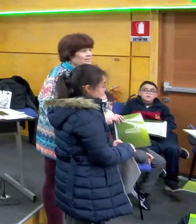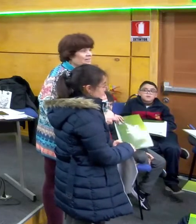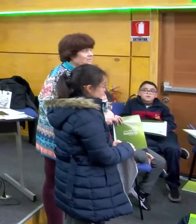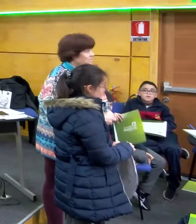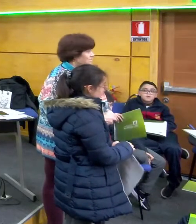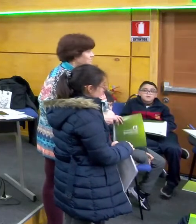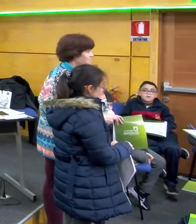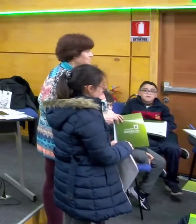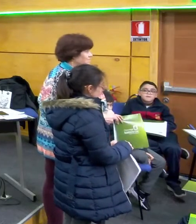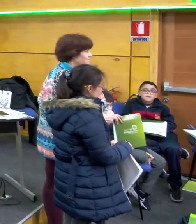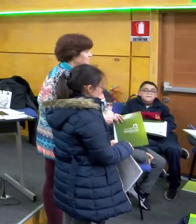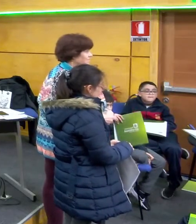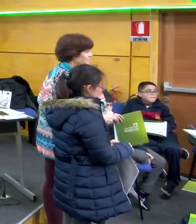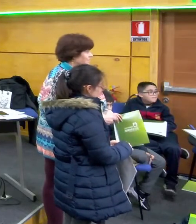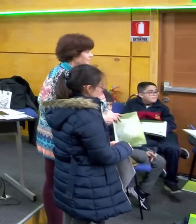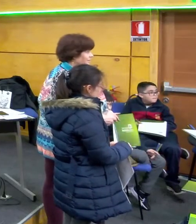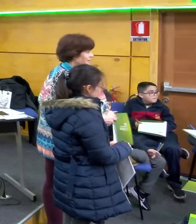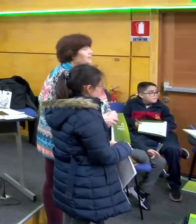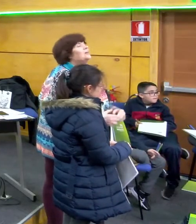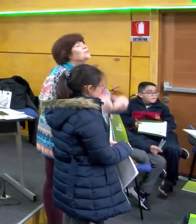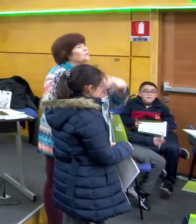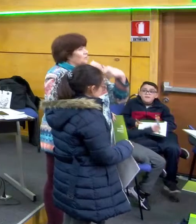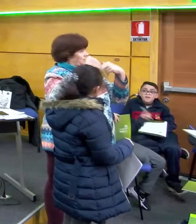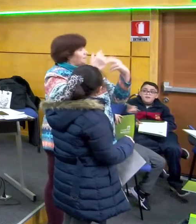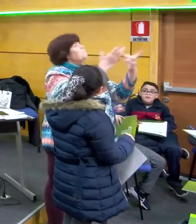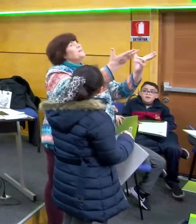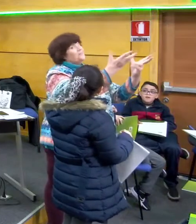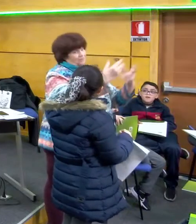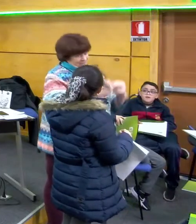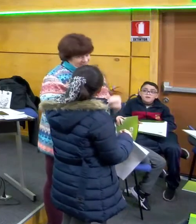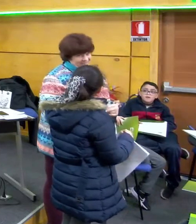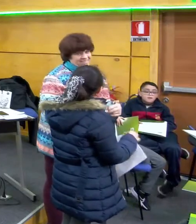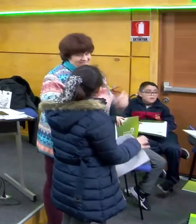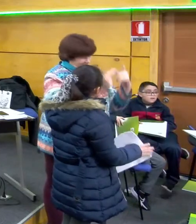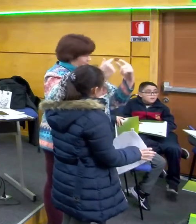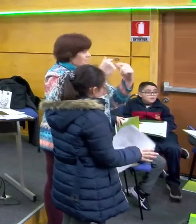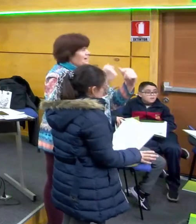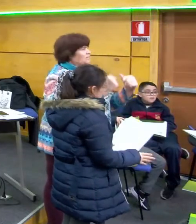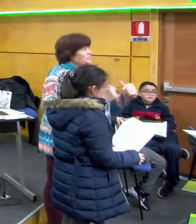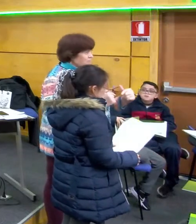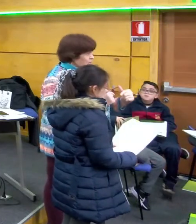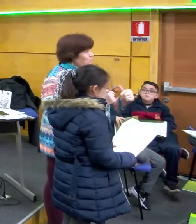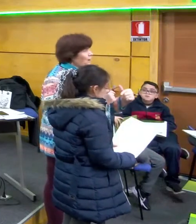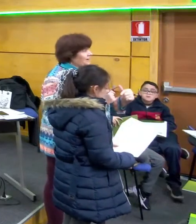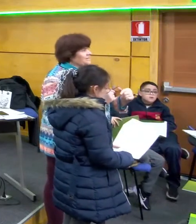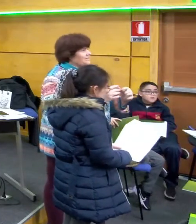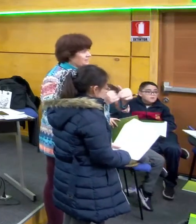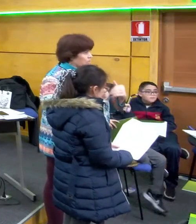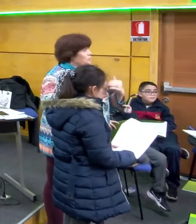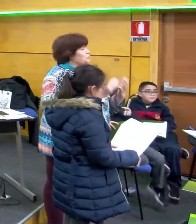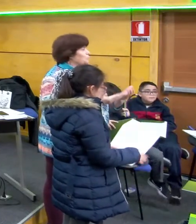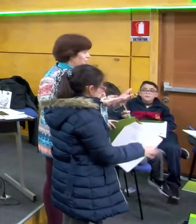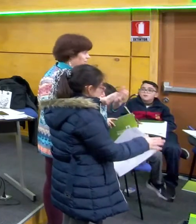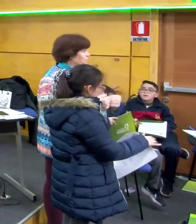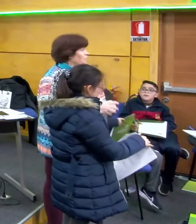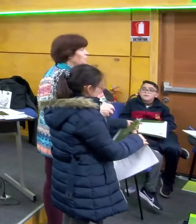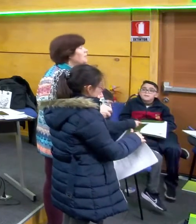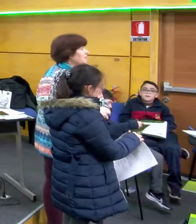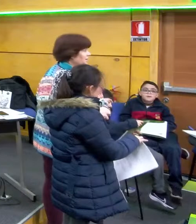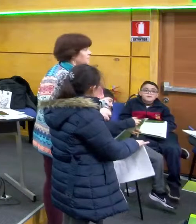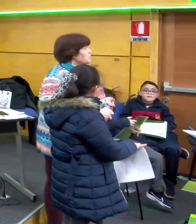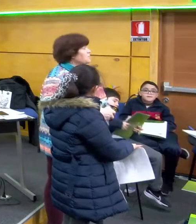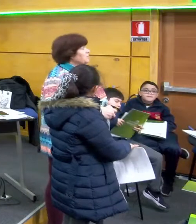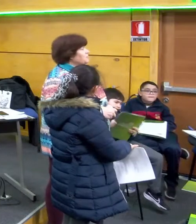What do you think? Looking at the audience. Looking up at the audience. Because now she's still practicing, so she's reading.